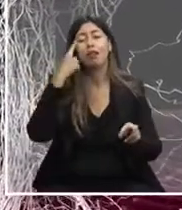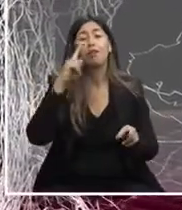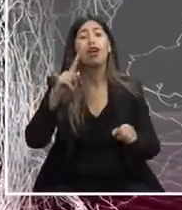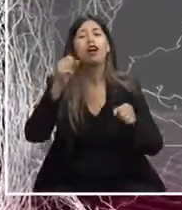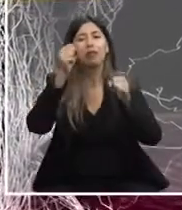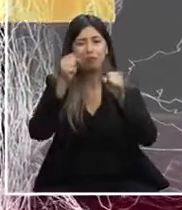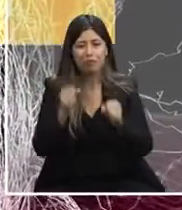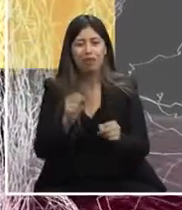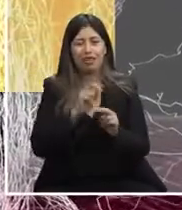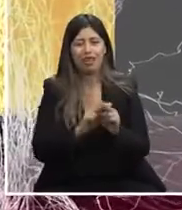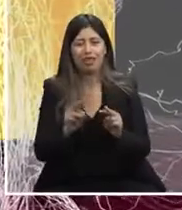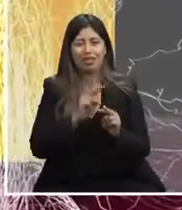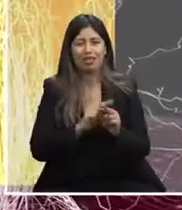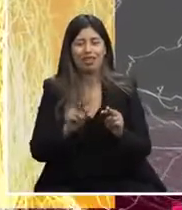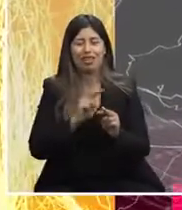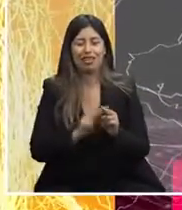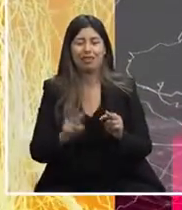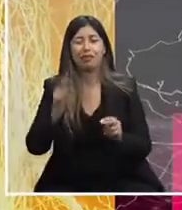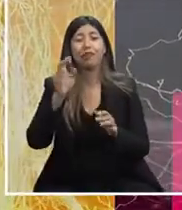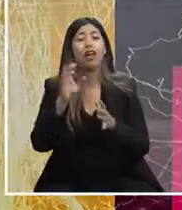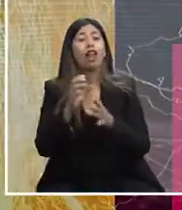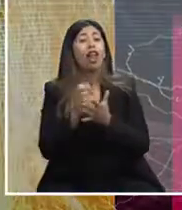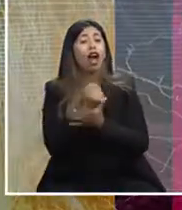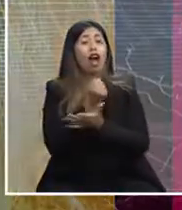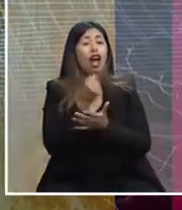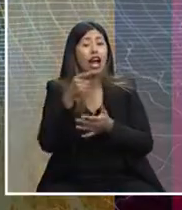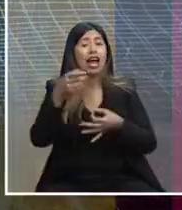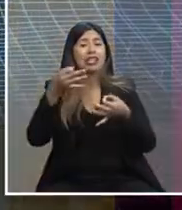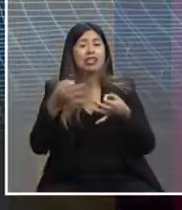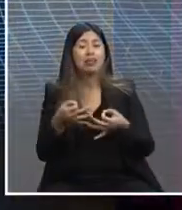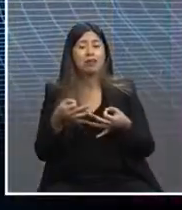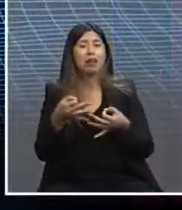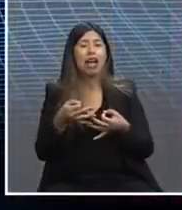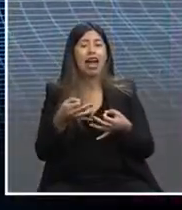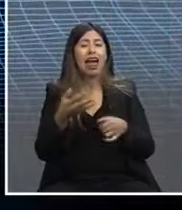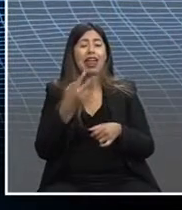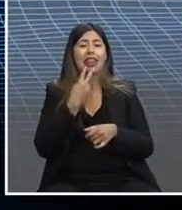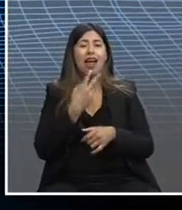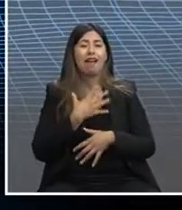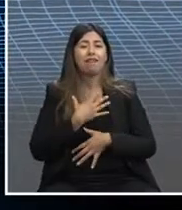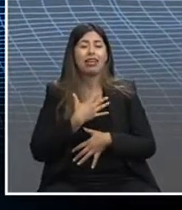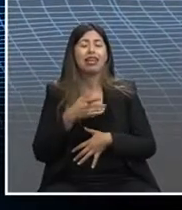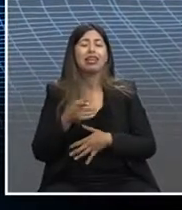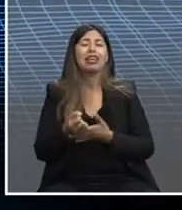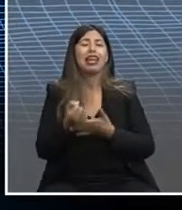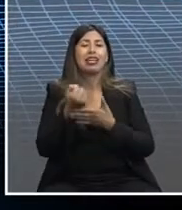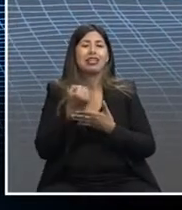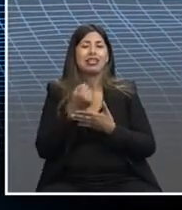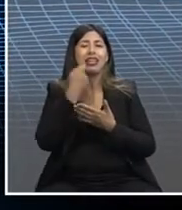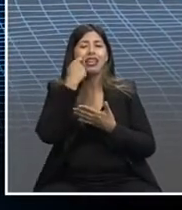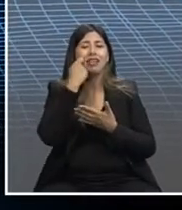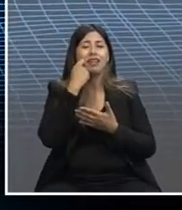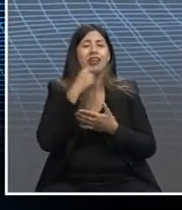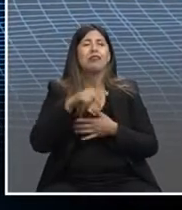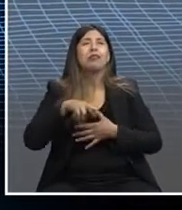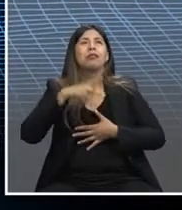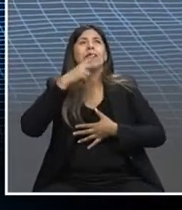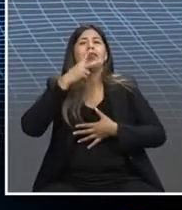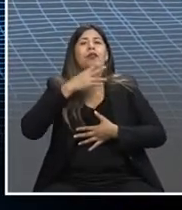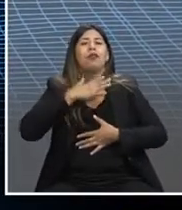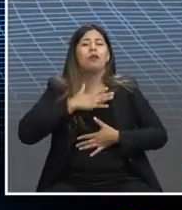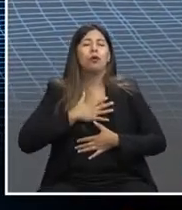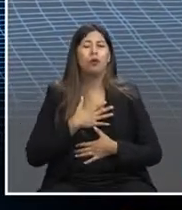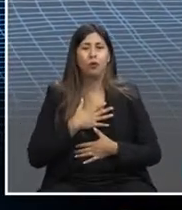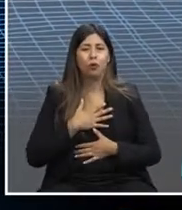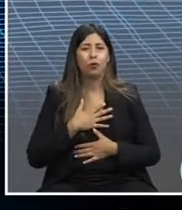Achieving existential security would give us room to breathe. With humanity's long-term potential secured, we